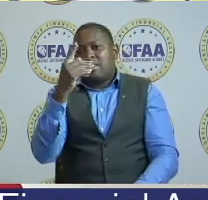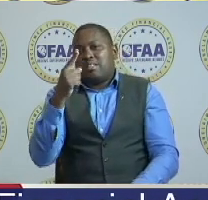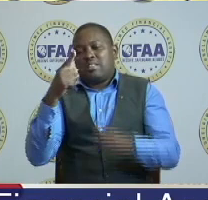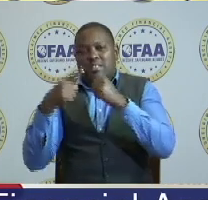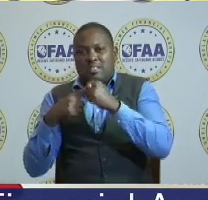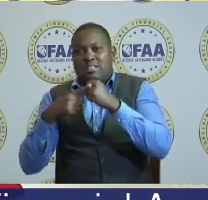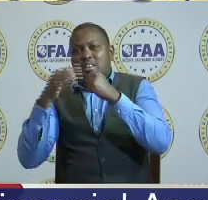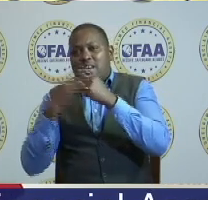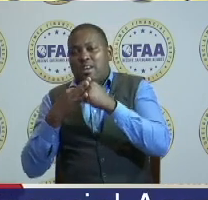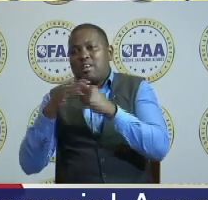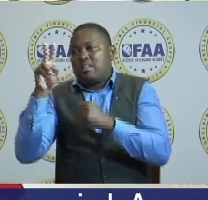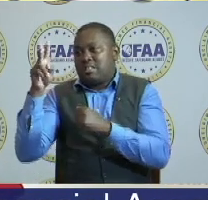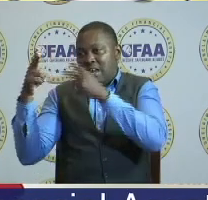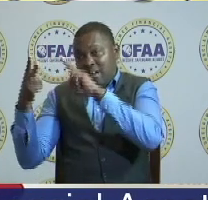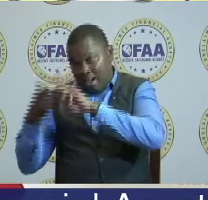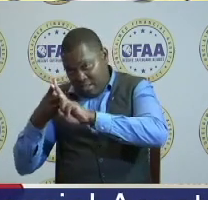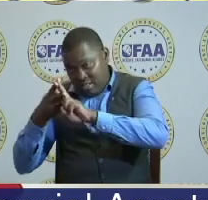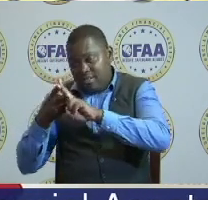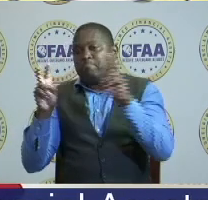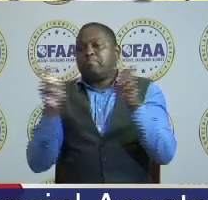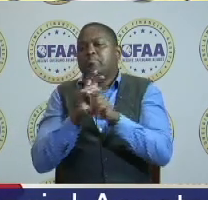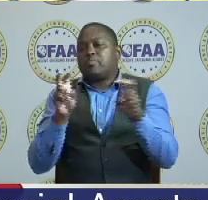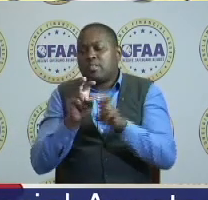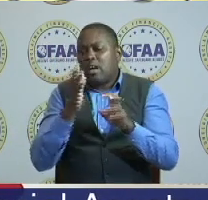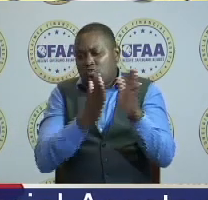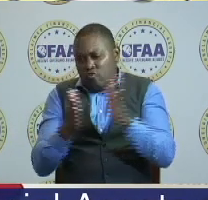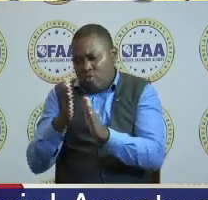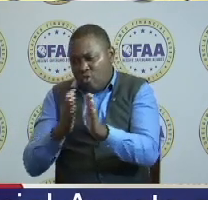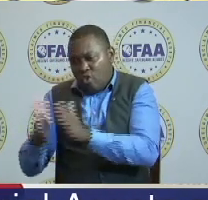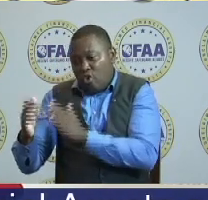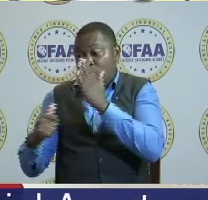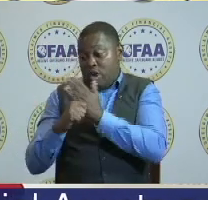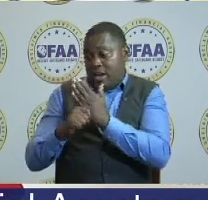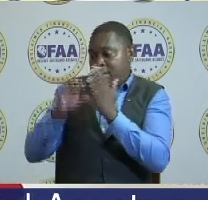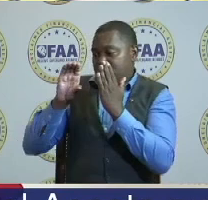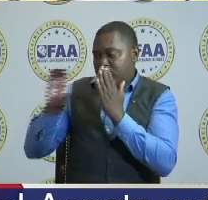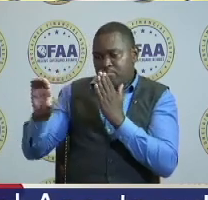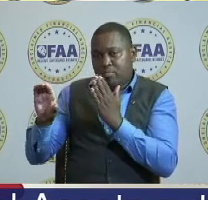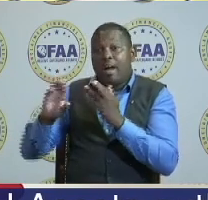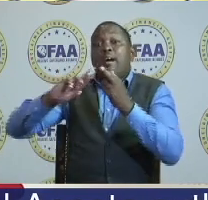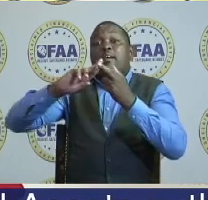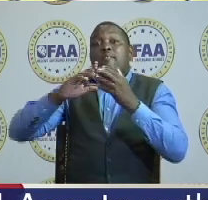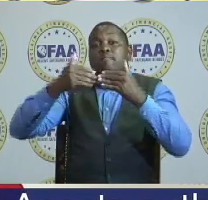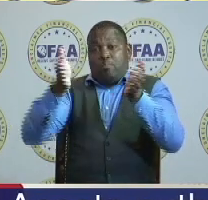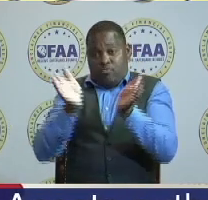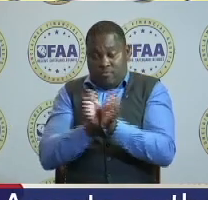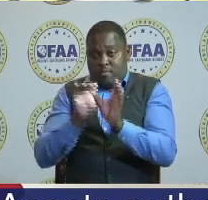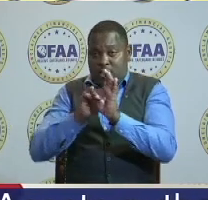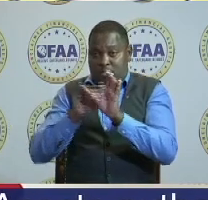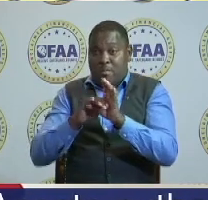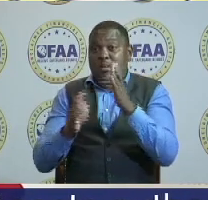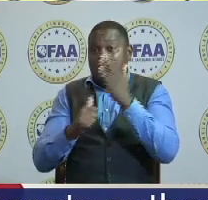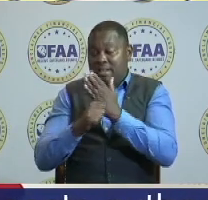the procedure there, and you can be able to put in your name and the names of your relatives, and you'll be able to